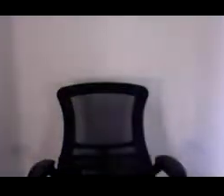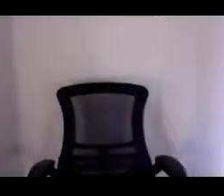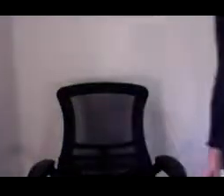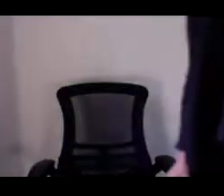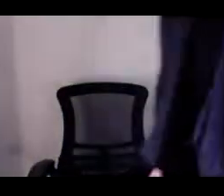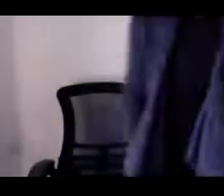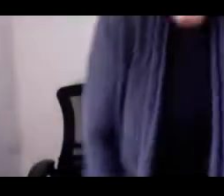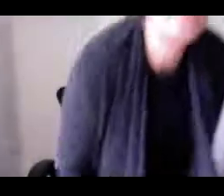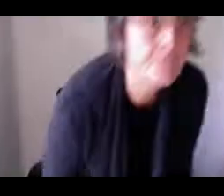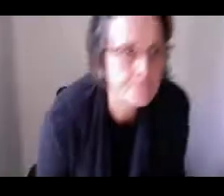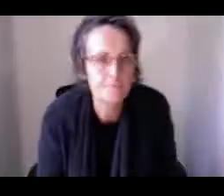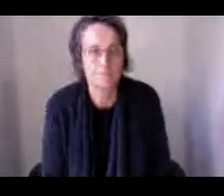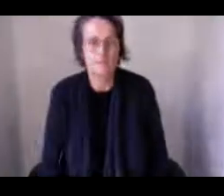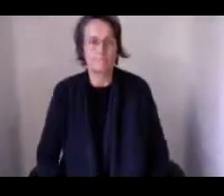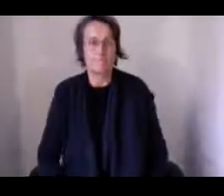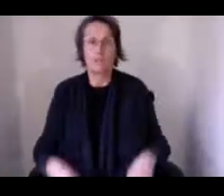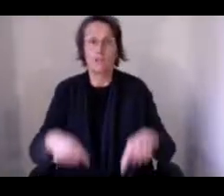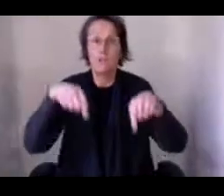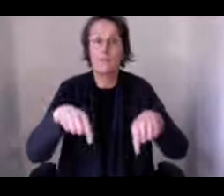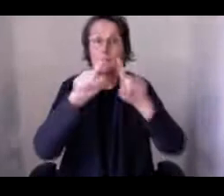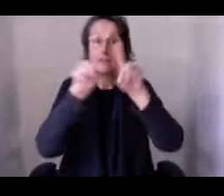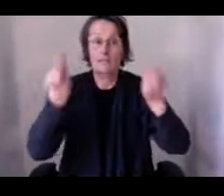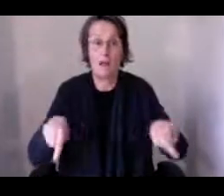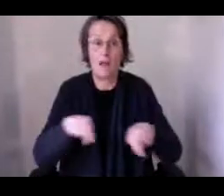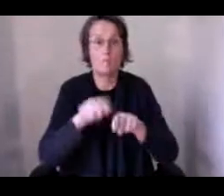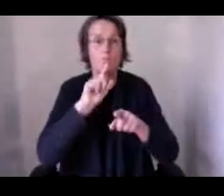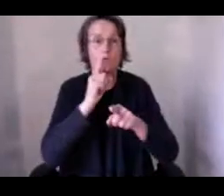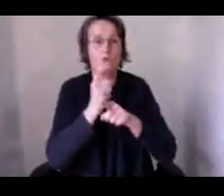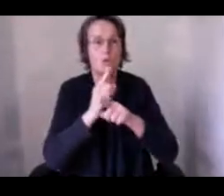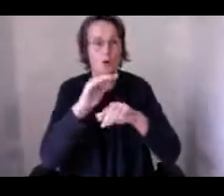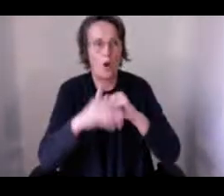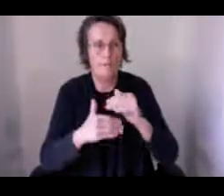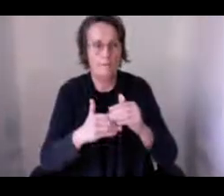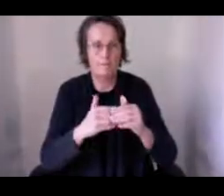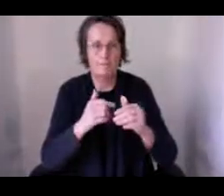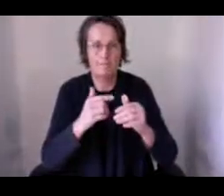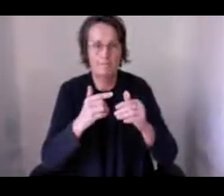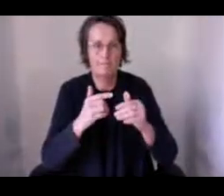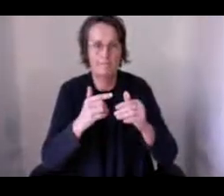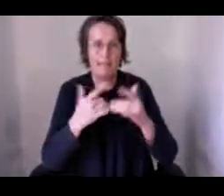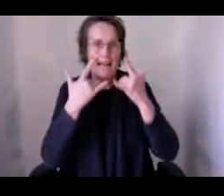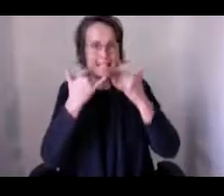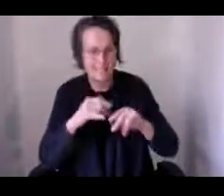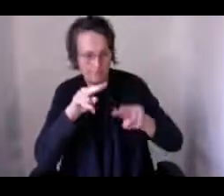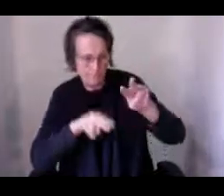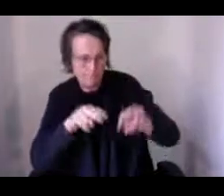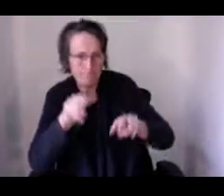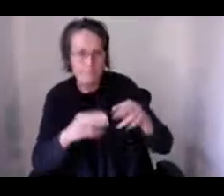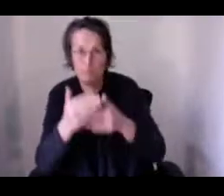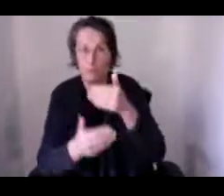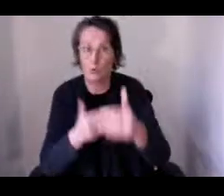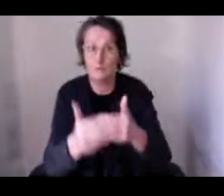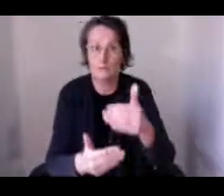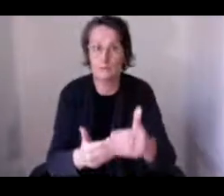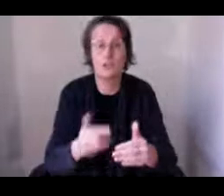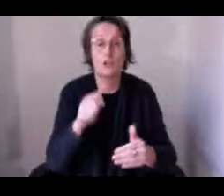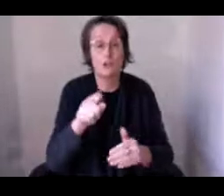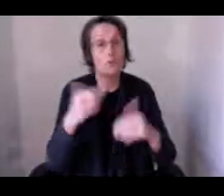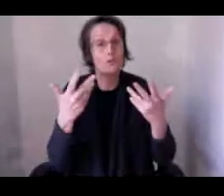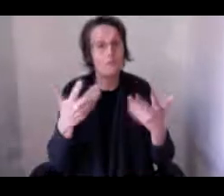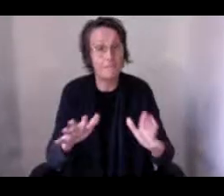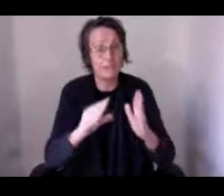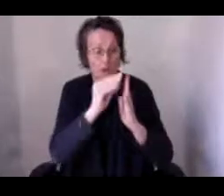So this slide is, we start looking at the actual assessment process. So once you've completed your